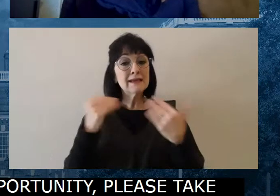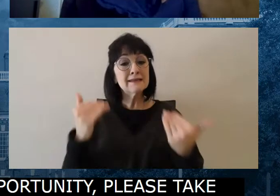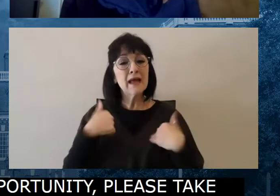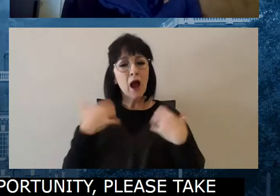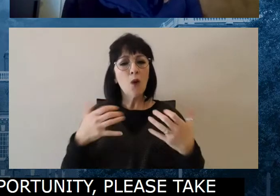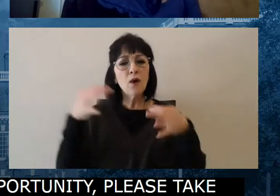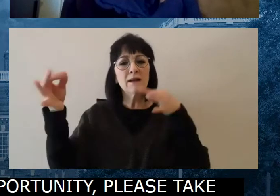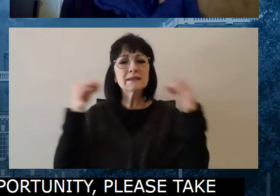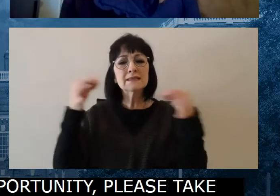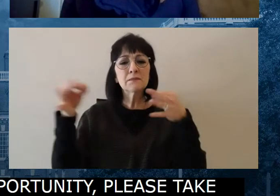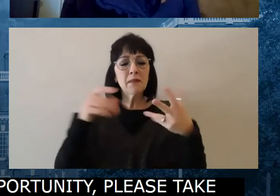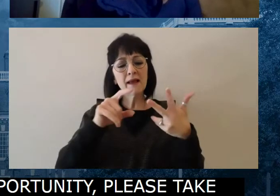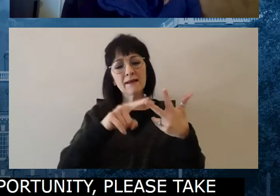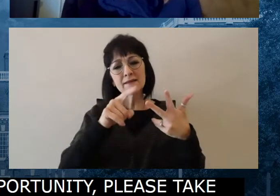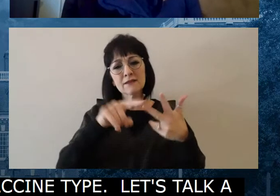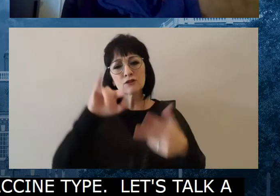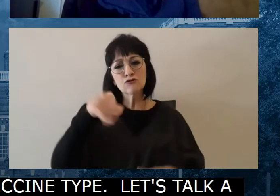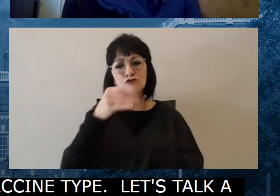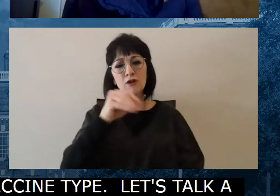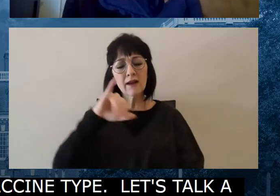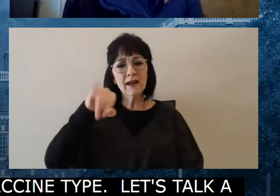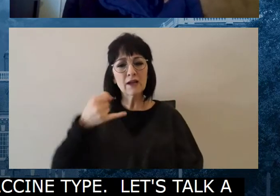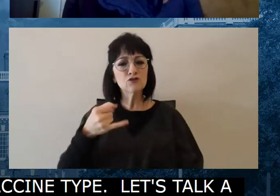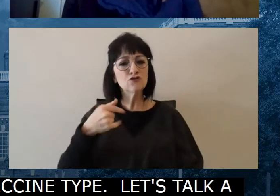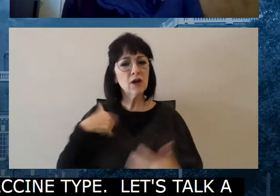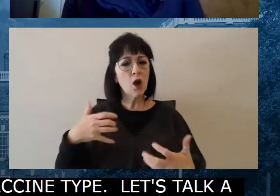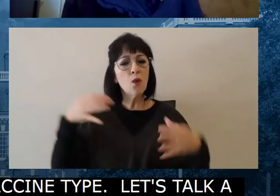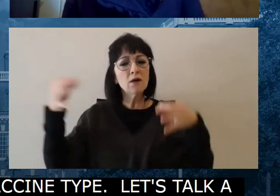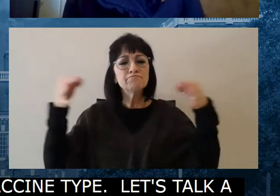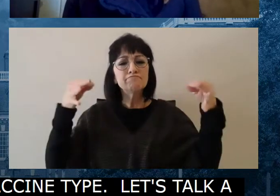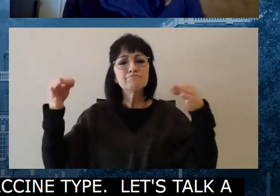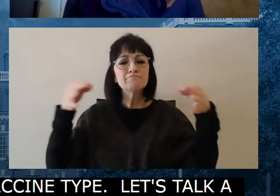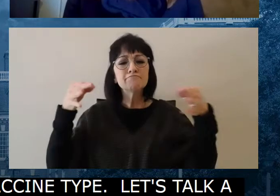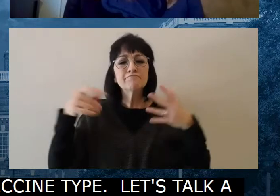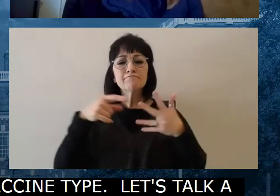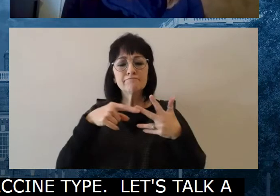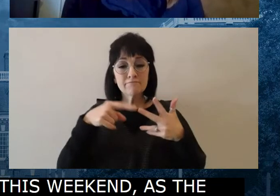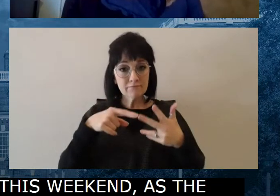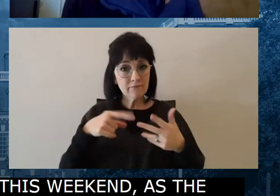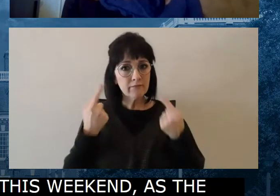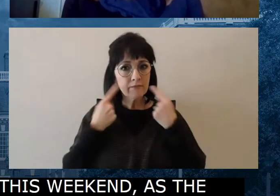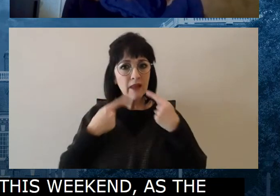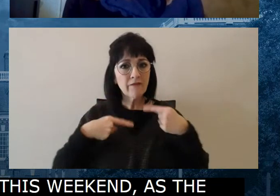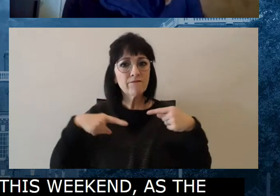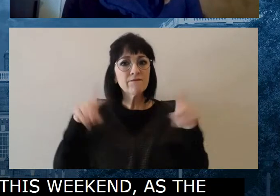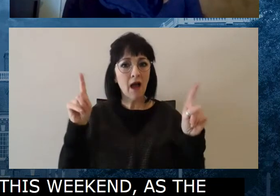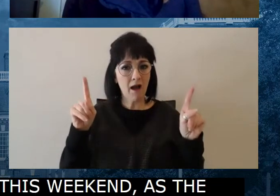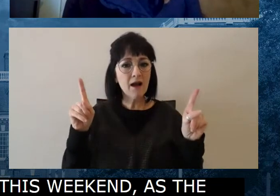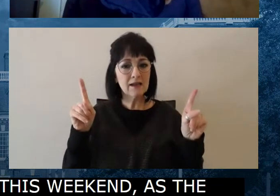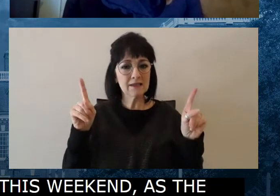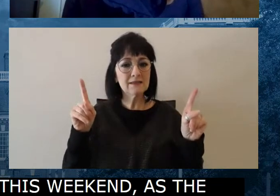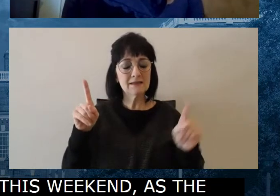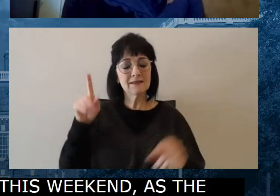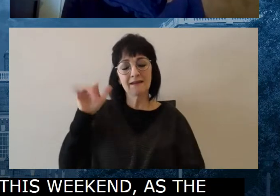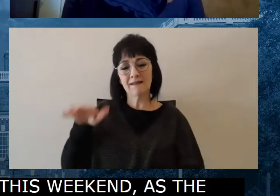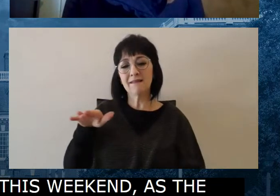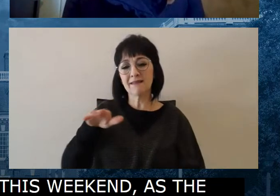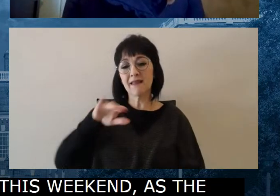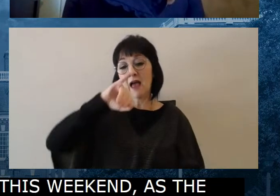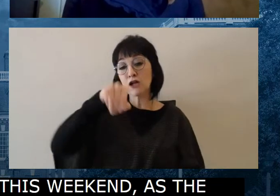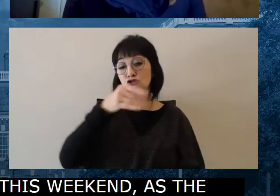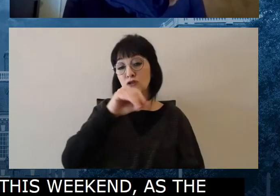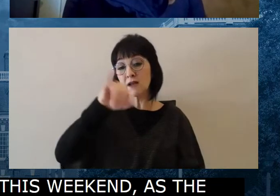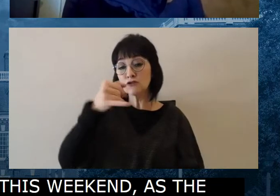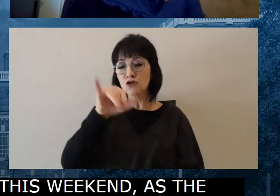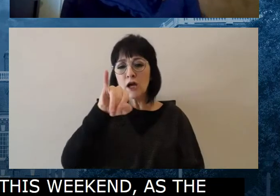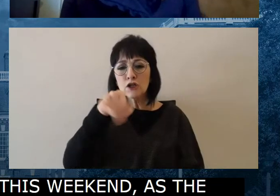federal government granted the emergency use authorization for this Johnson & Johnson Janssen vaccine.